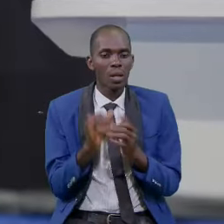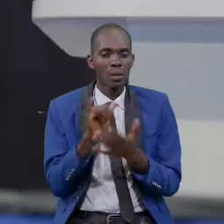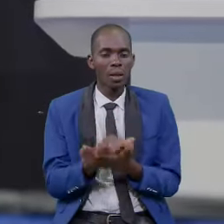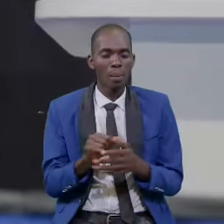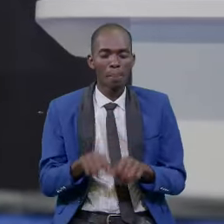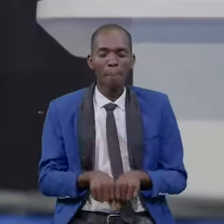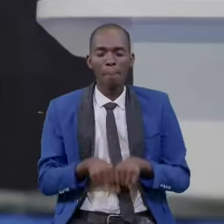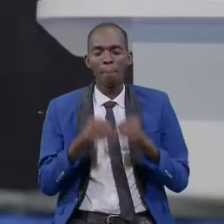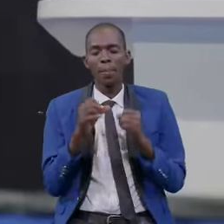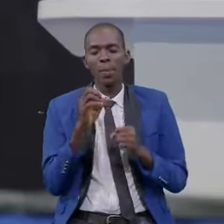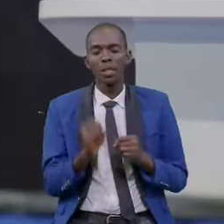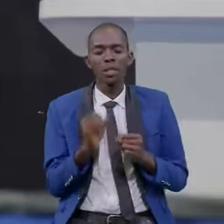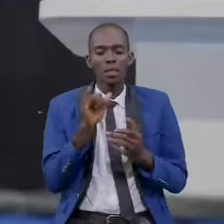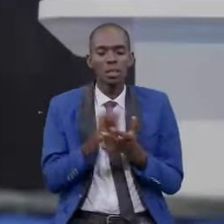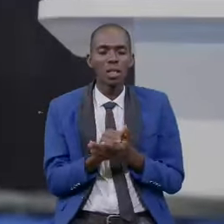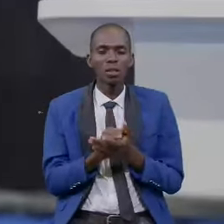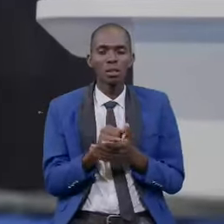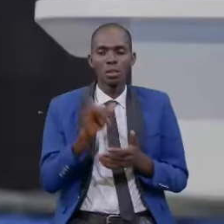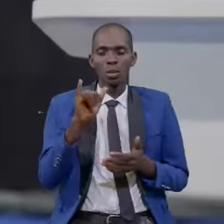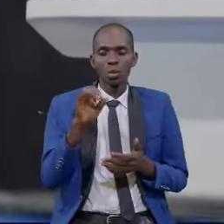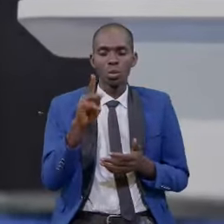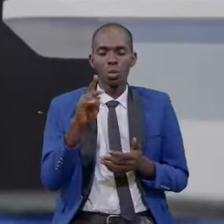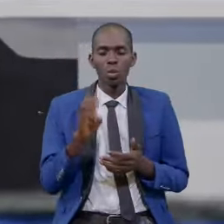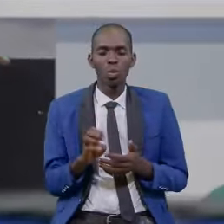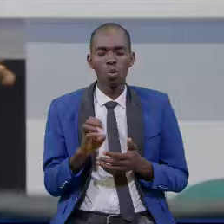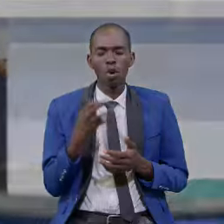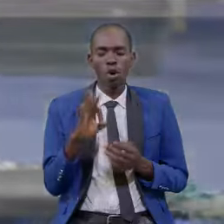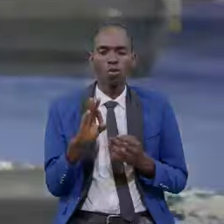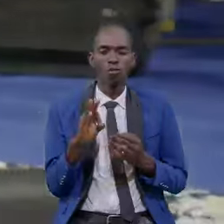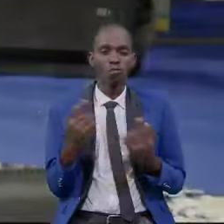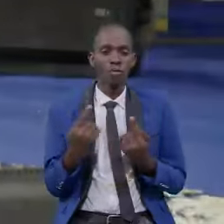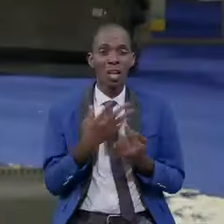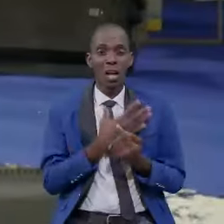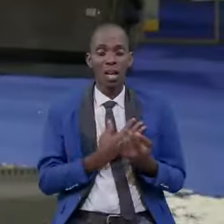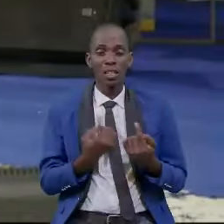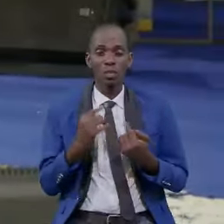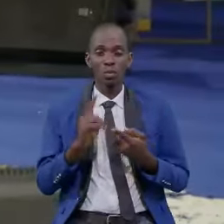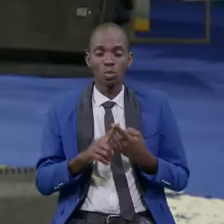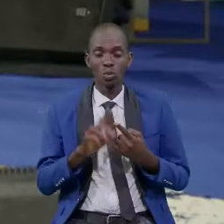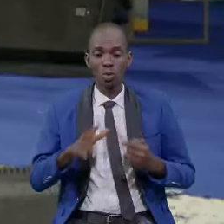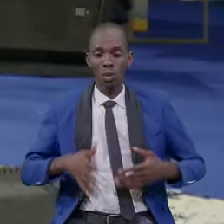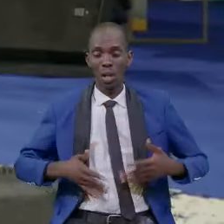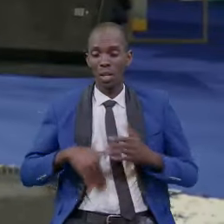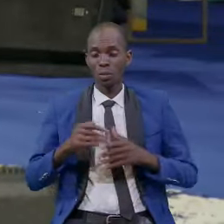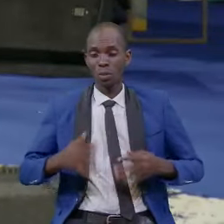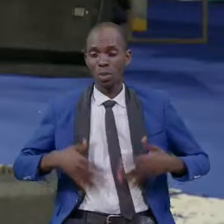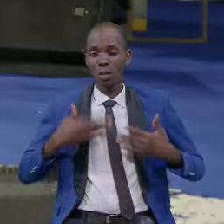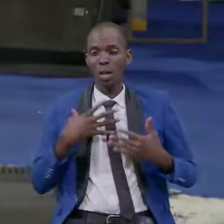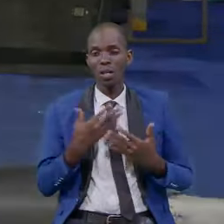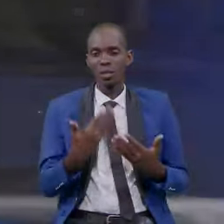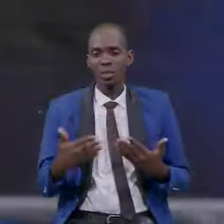that yoke of sin comes into your life, and things are different now. That's why